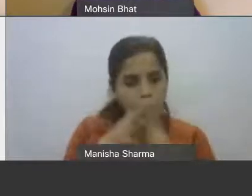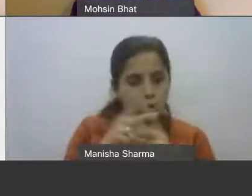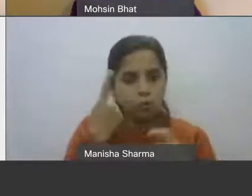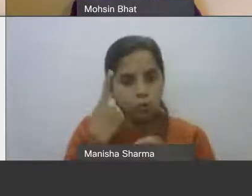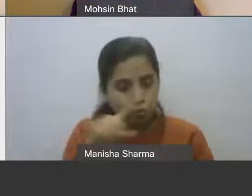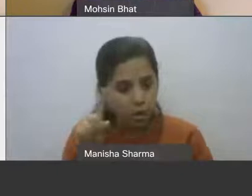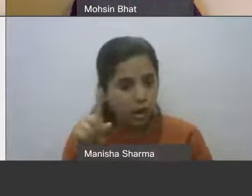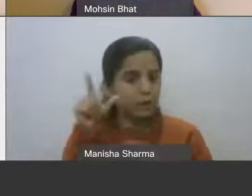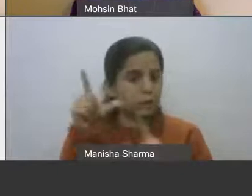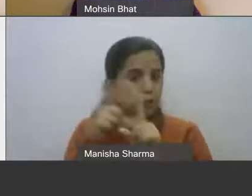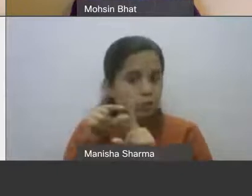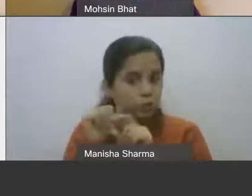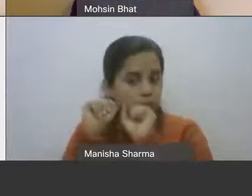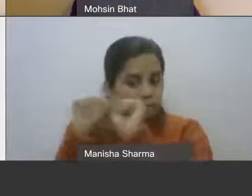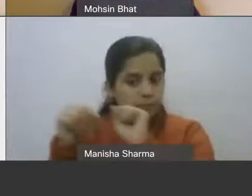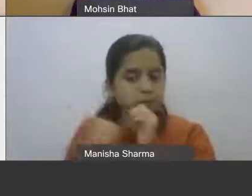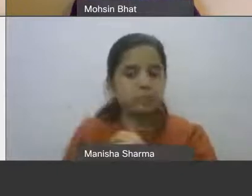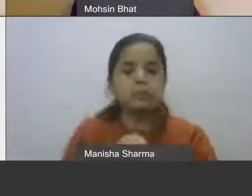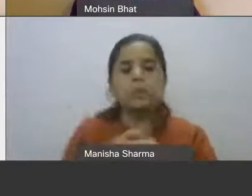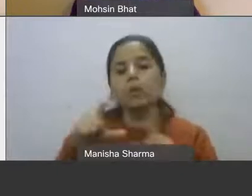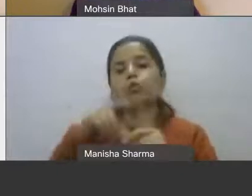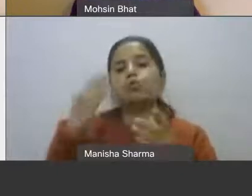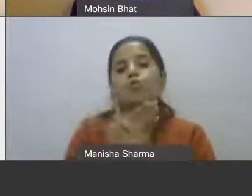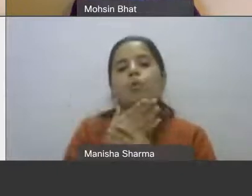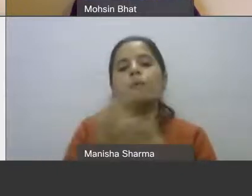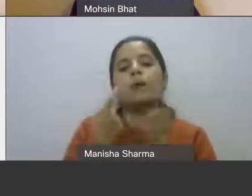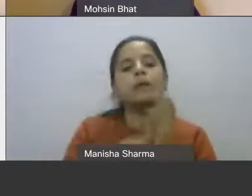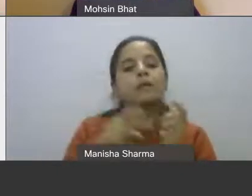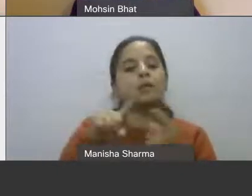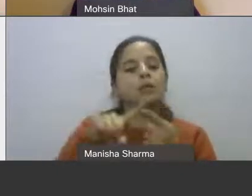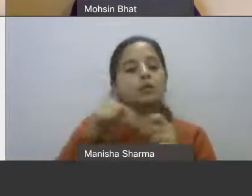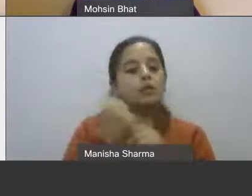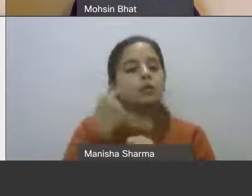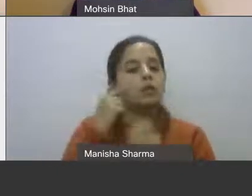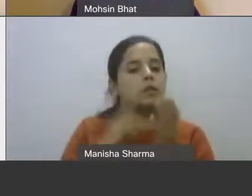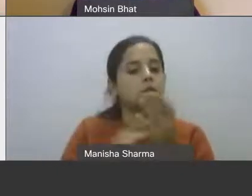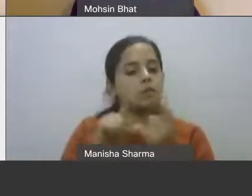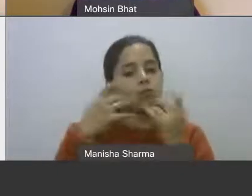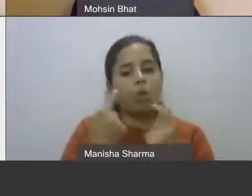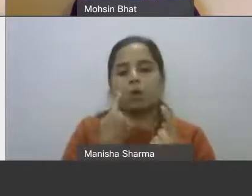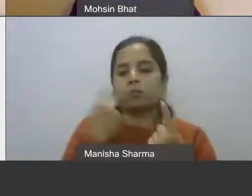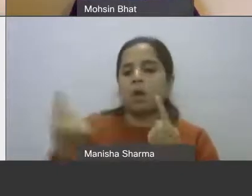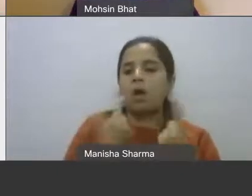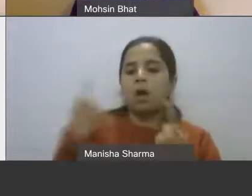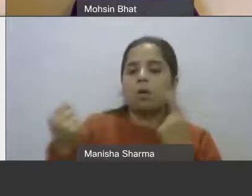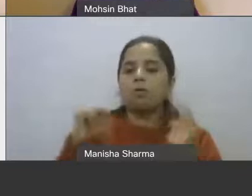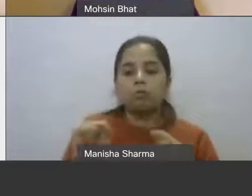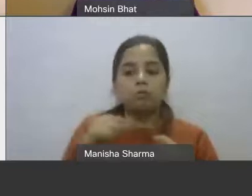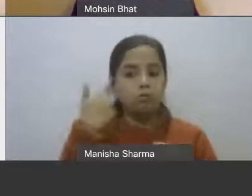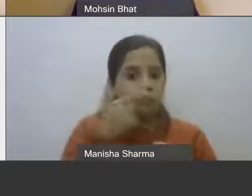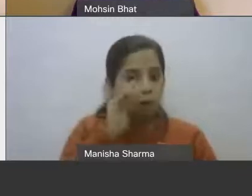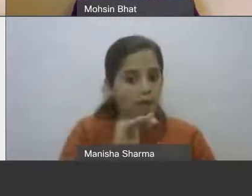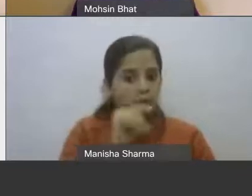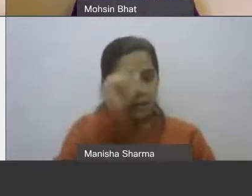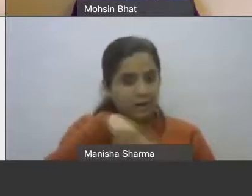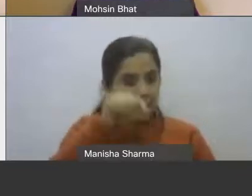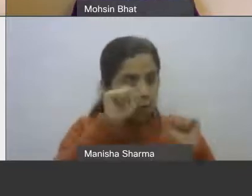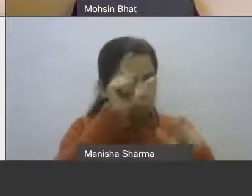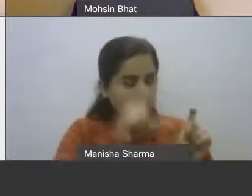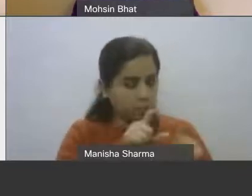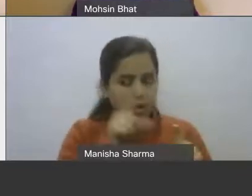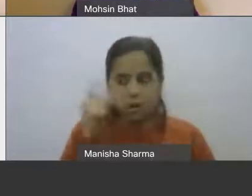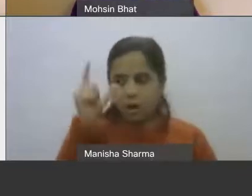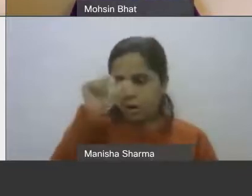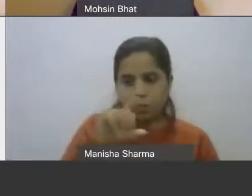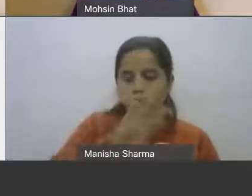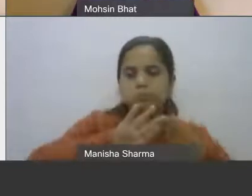enumeration, documentary regimes were introduced in order to isolate citizen from non-citizen on the ground of national security. These were